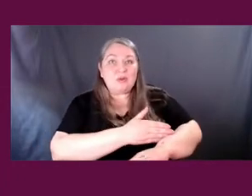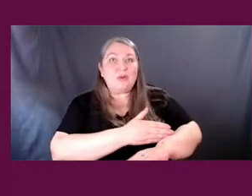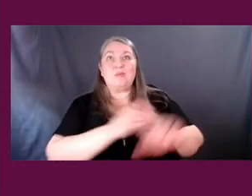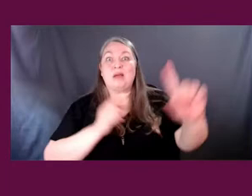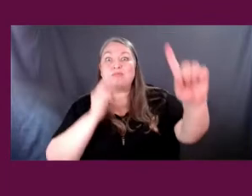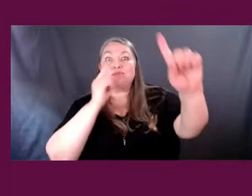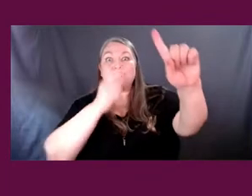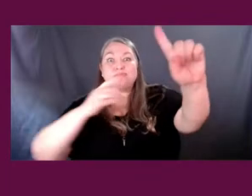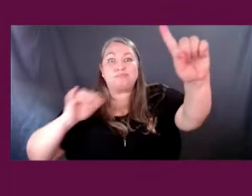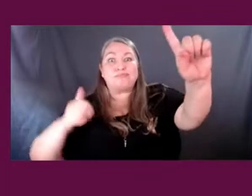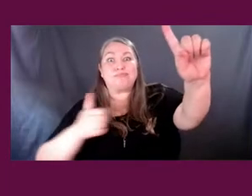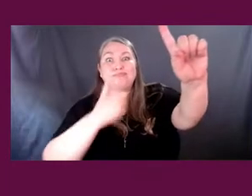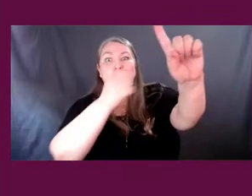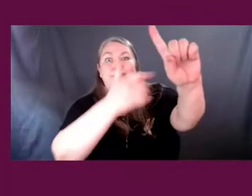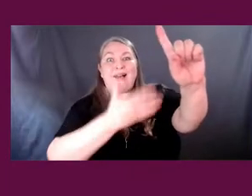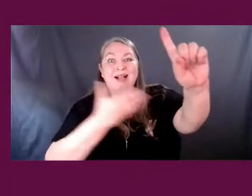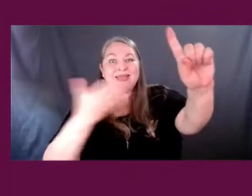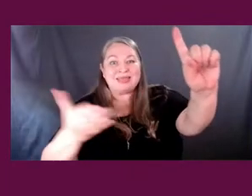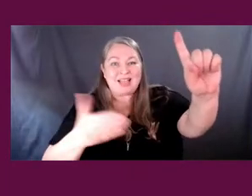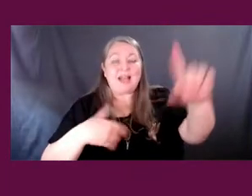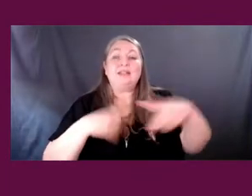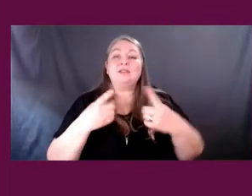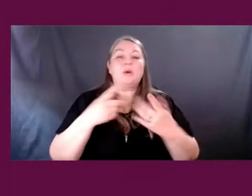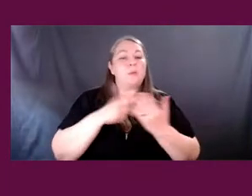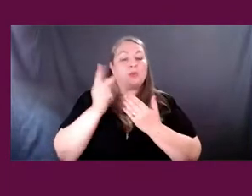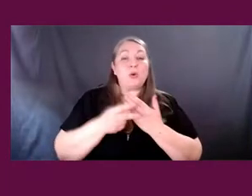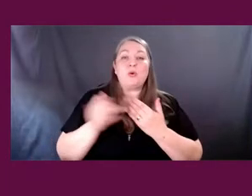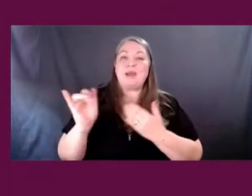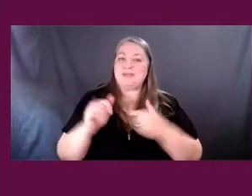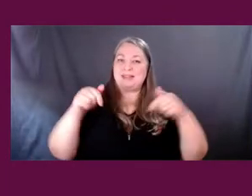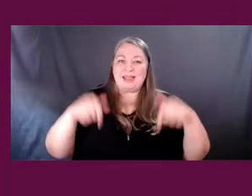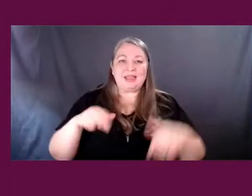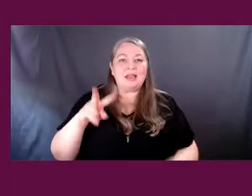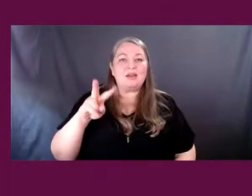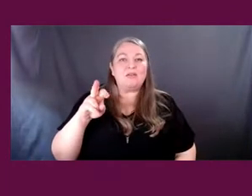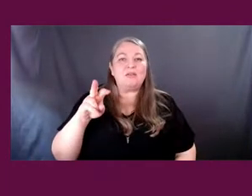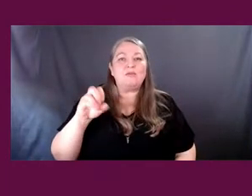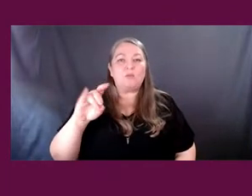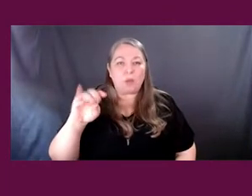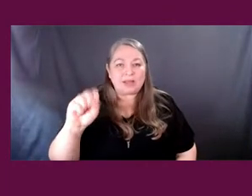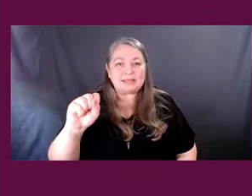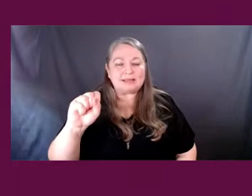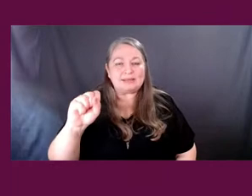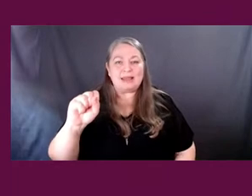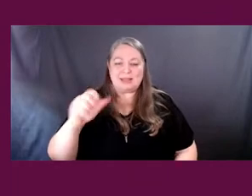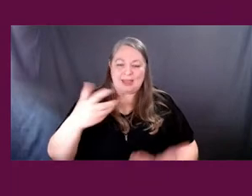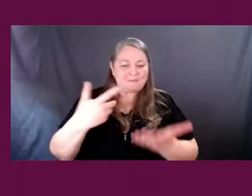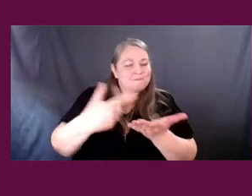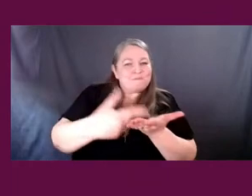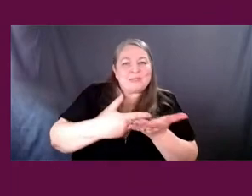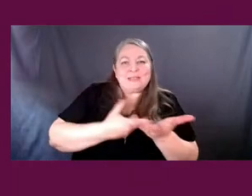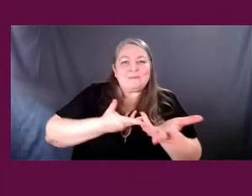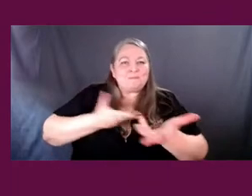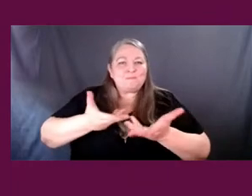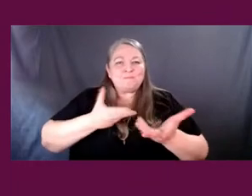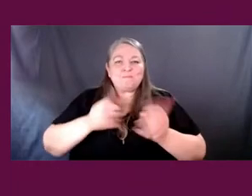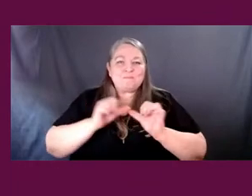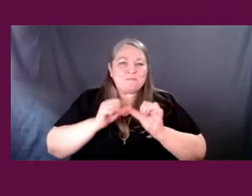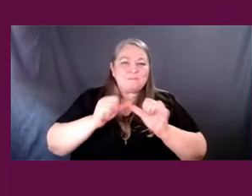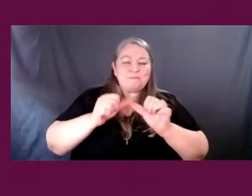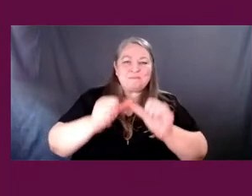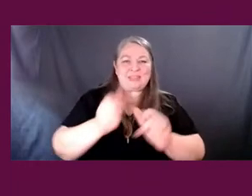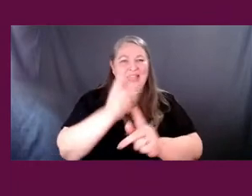Yes. And it's programs like Voices that will help us further the conversation and keep this dialogue at the forefront of